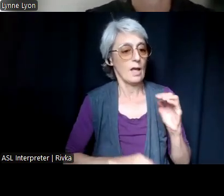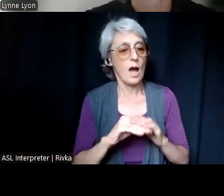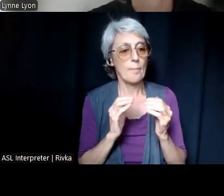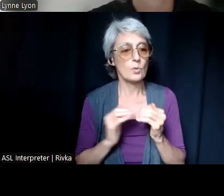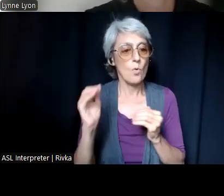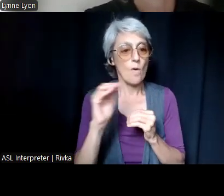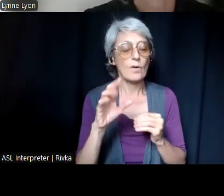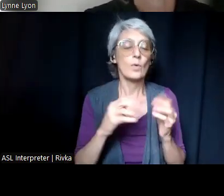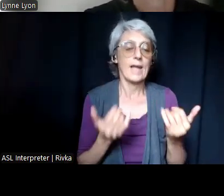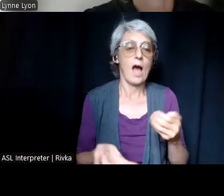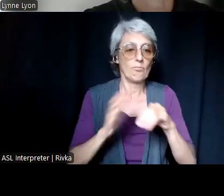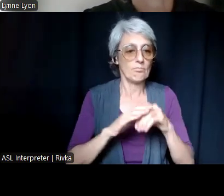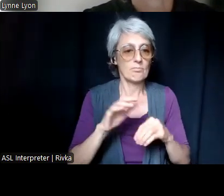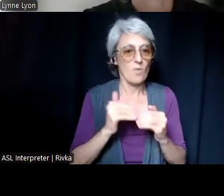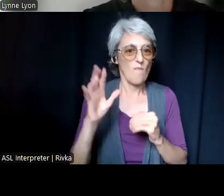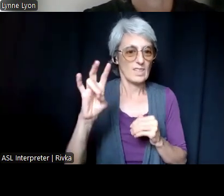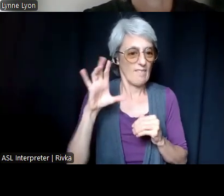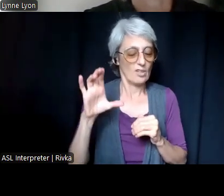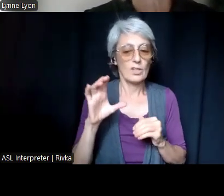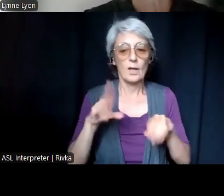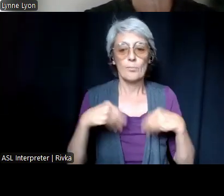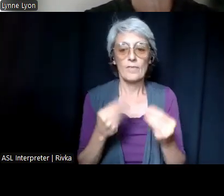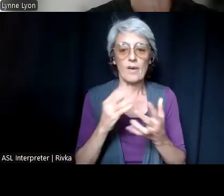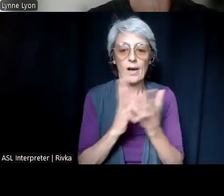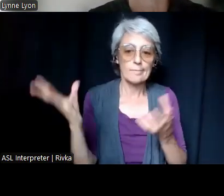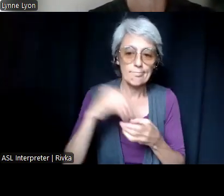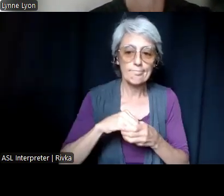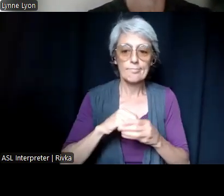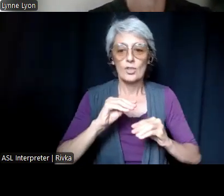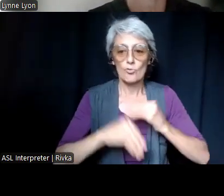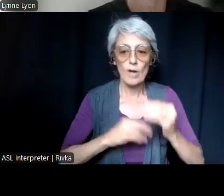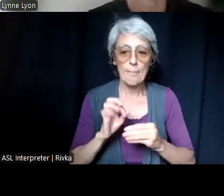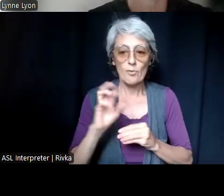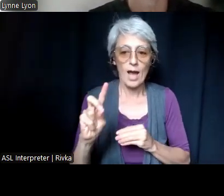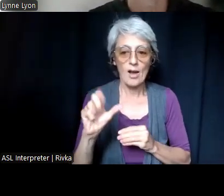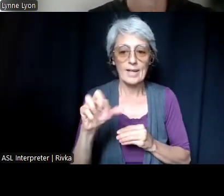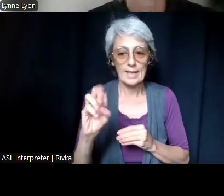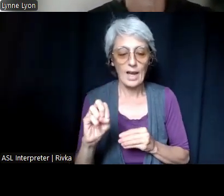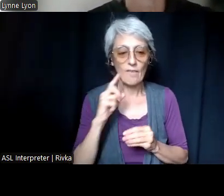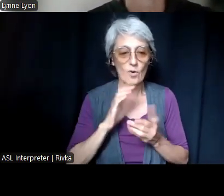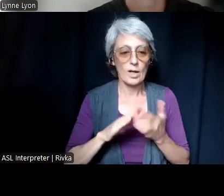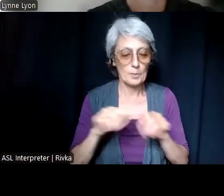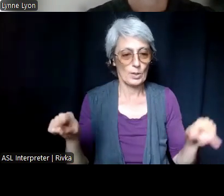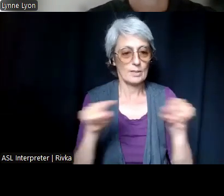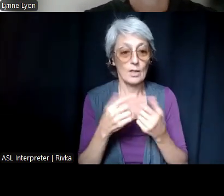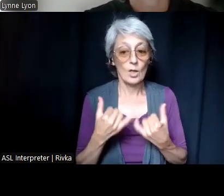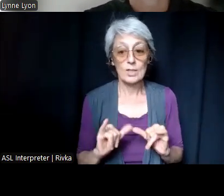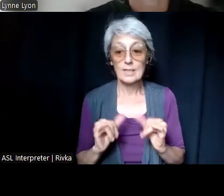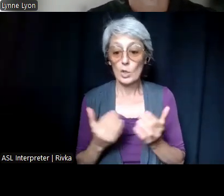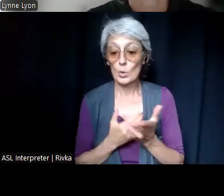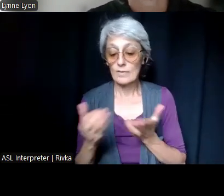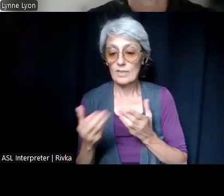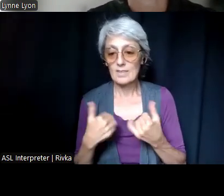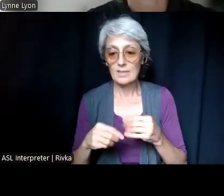are providing that wraparound care coordination in the communities, and continuing to grow our new services, including